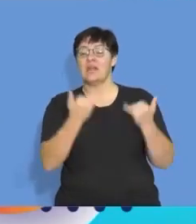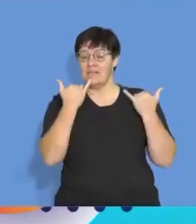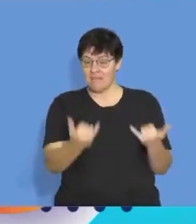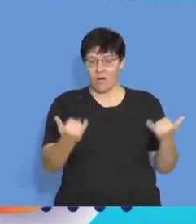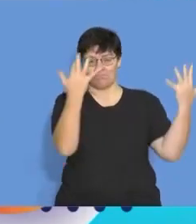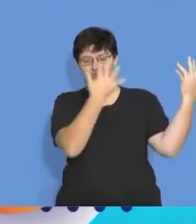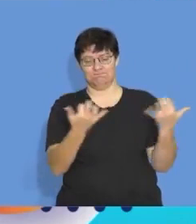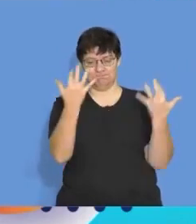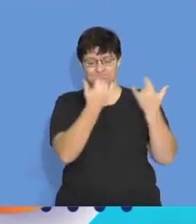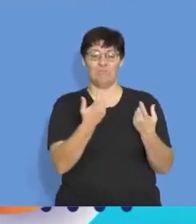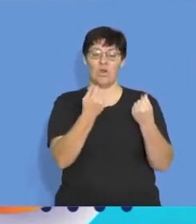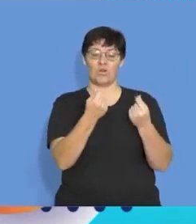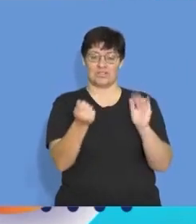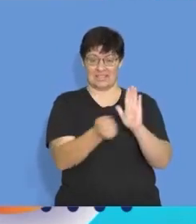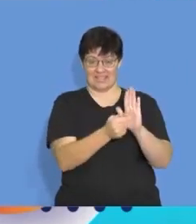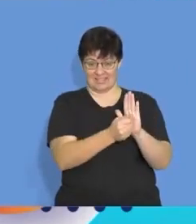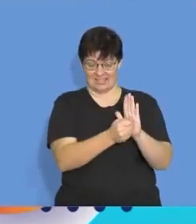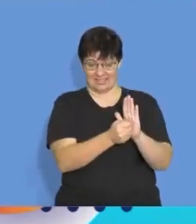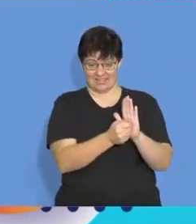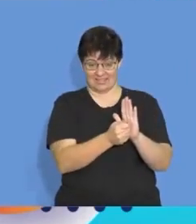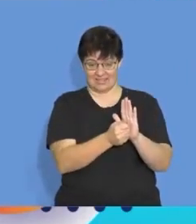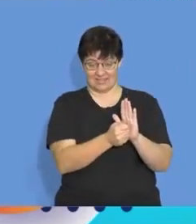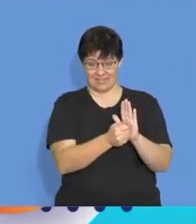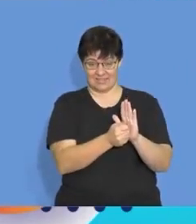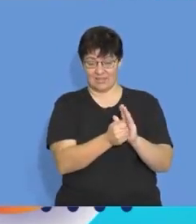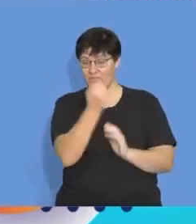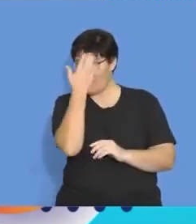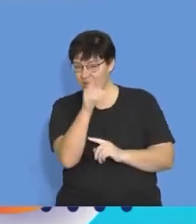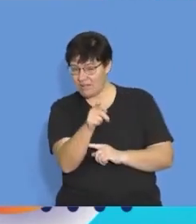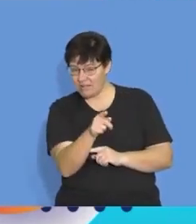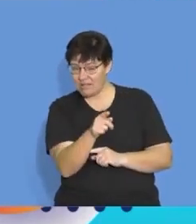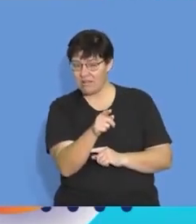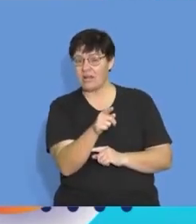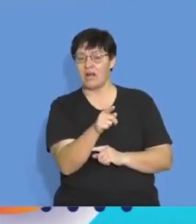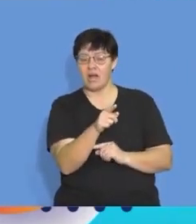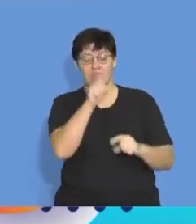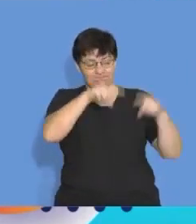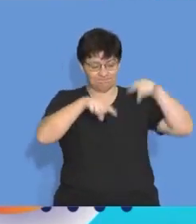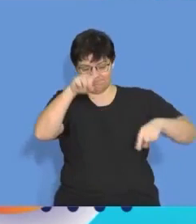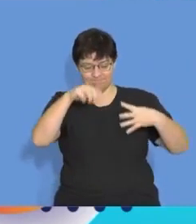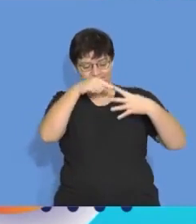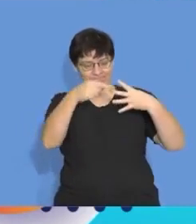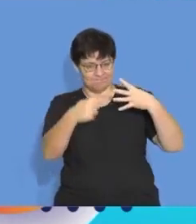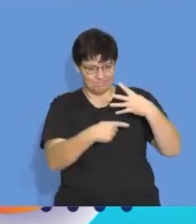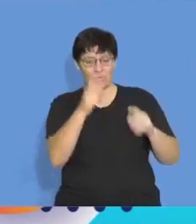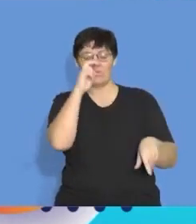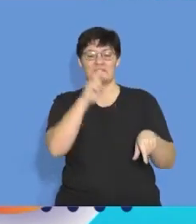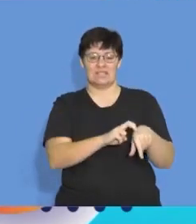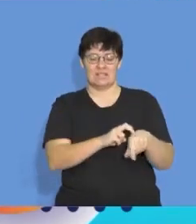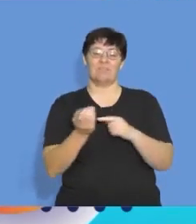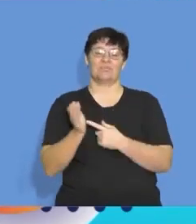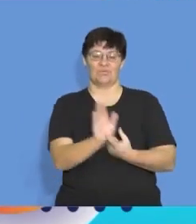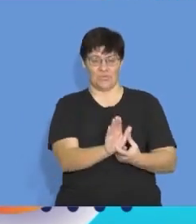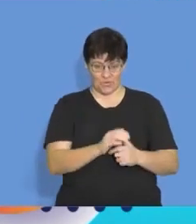calculating the cost of sale. I'm showing you the various components that you need in order